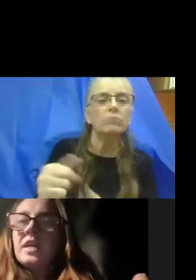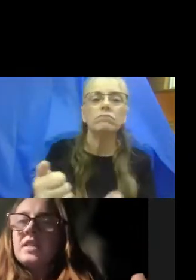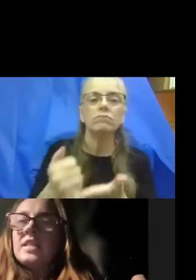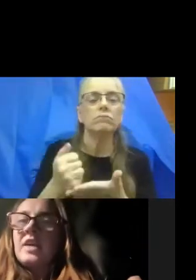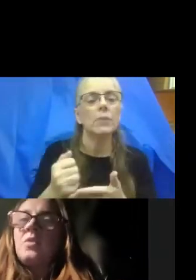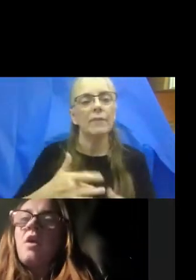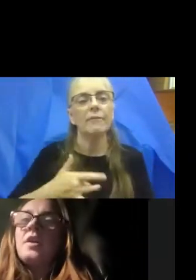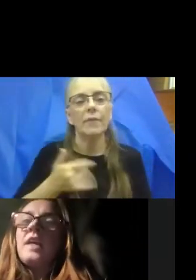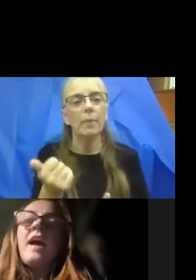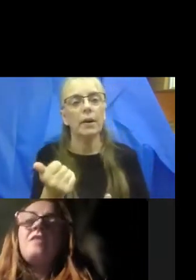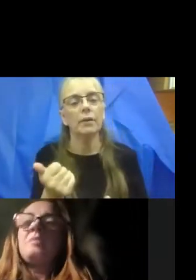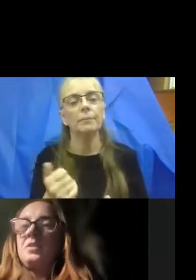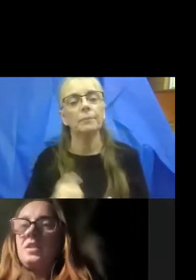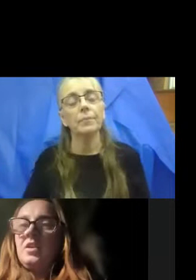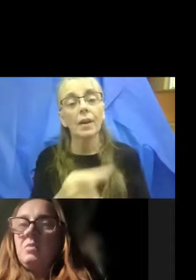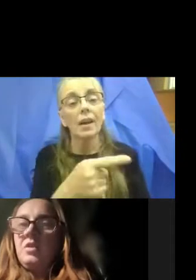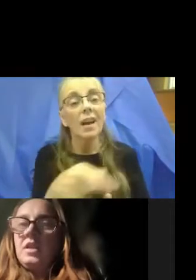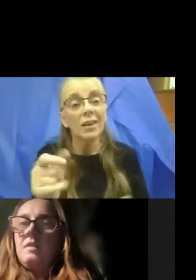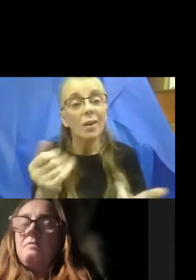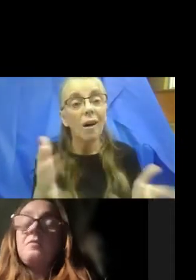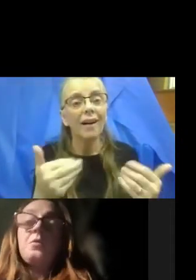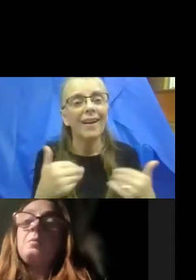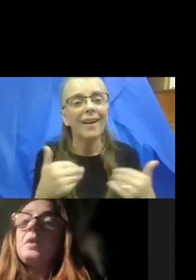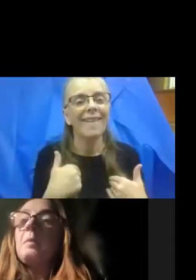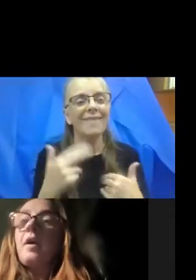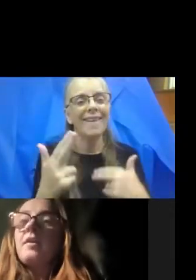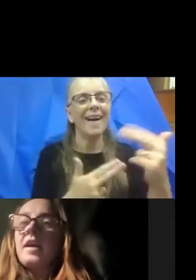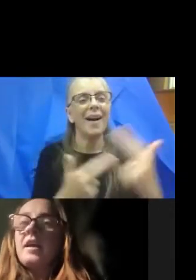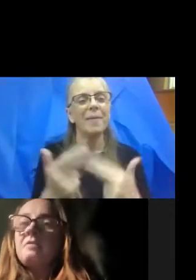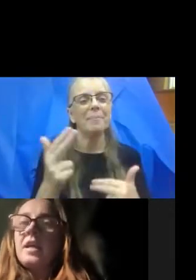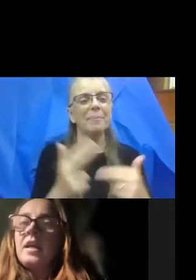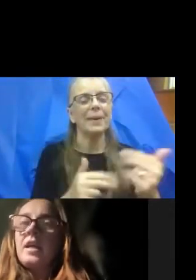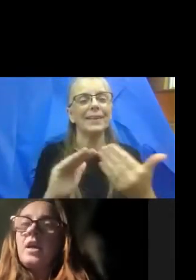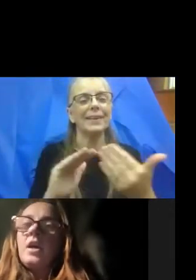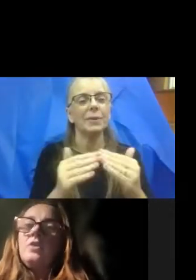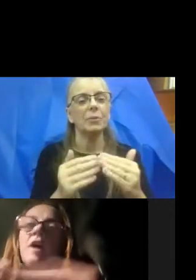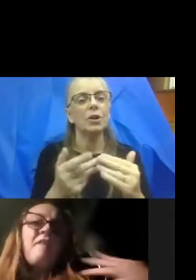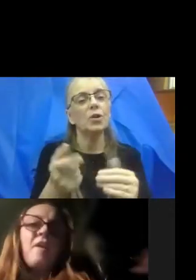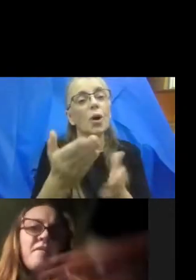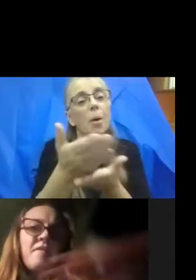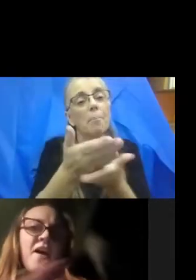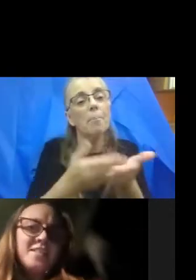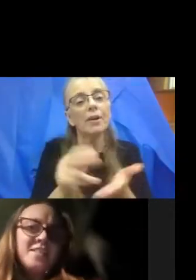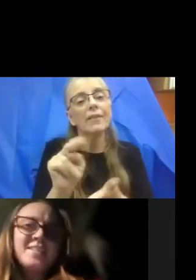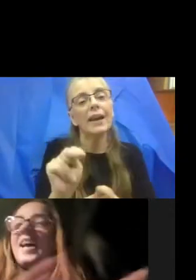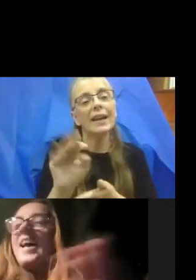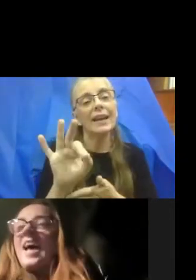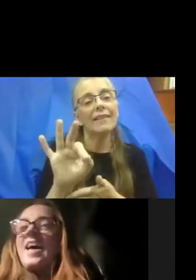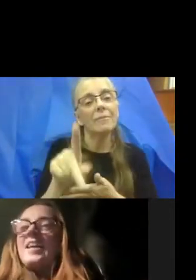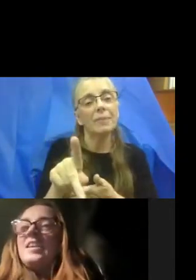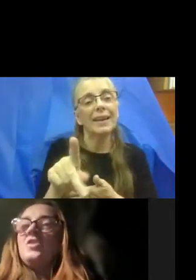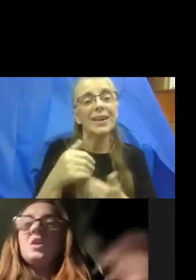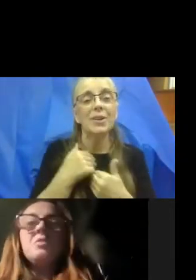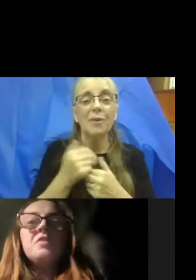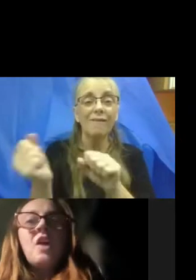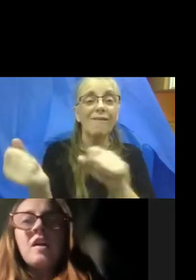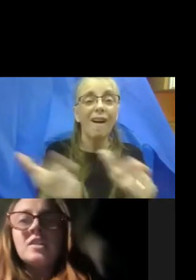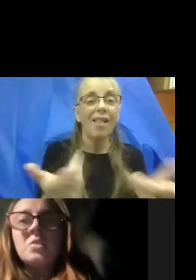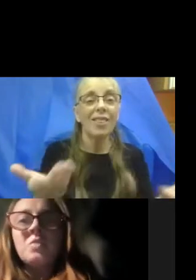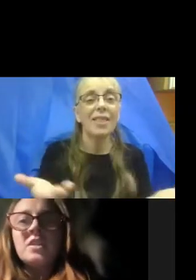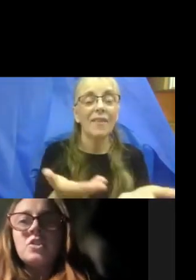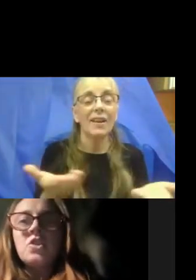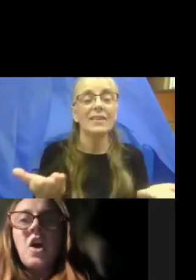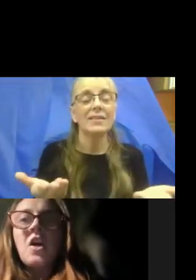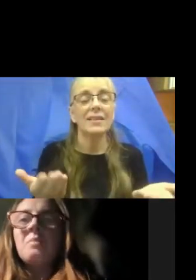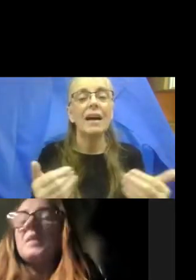you is that you already have a built-in community. Through being a part of NFP, you have all of us. And you can move along on